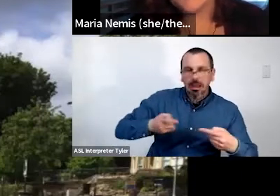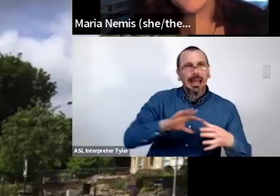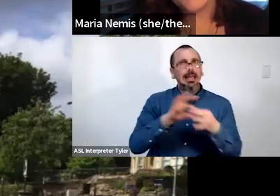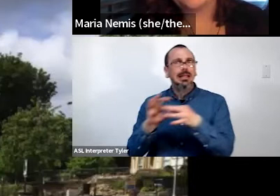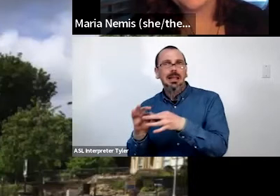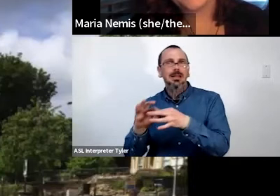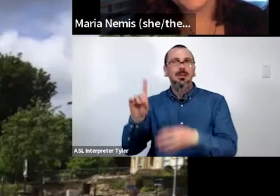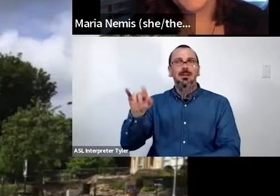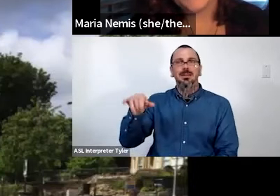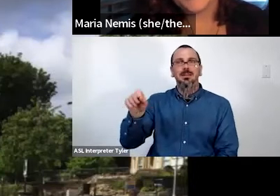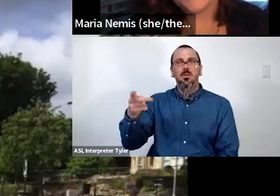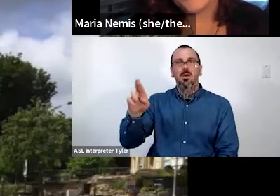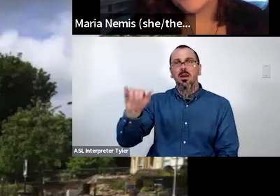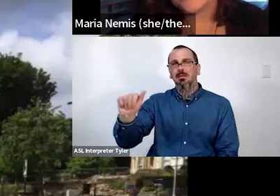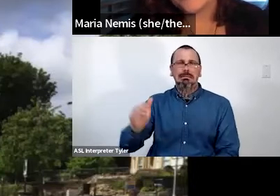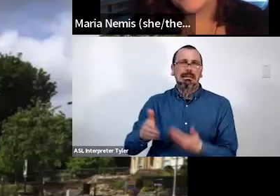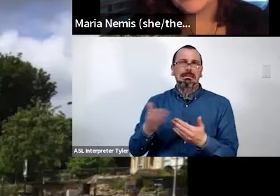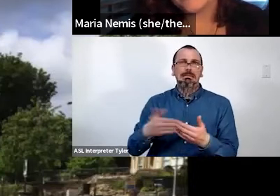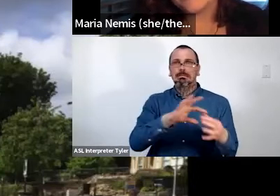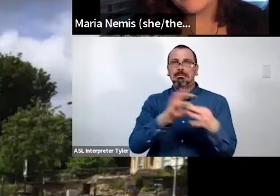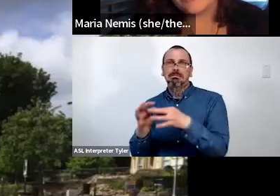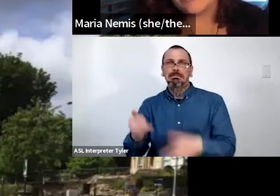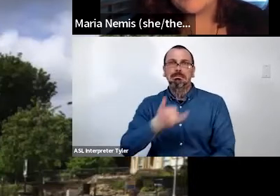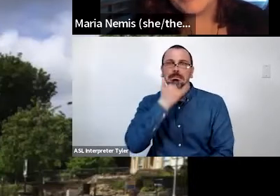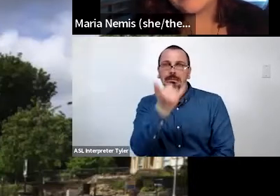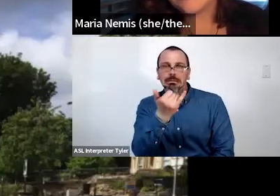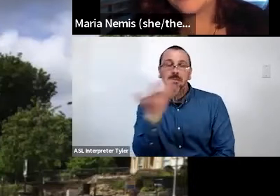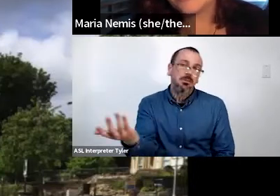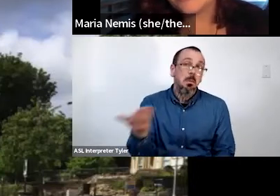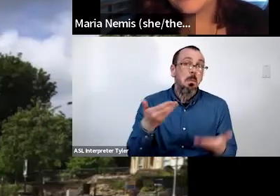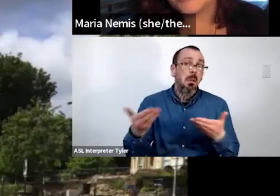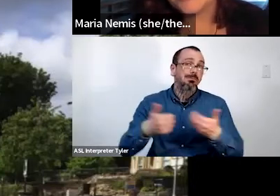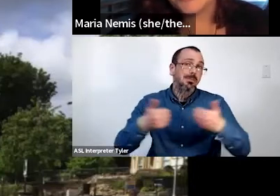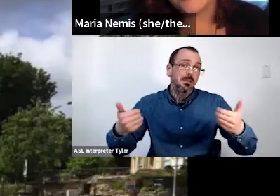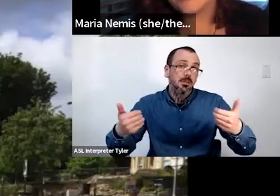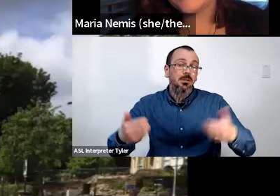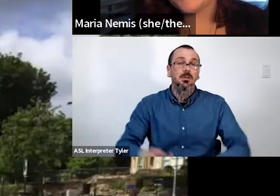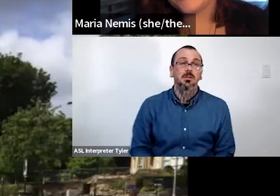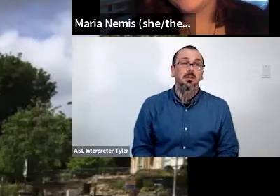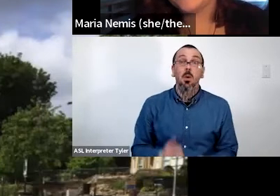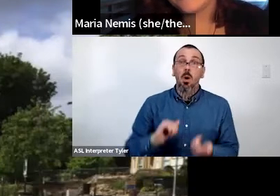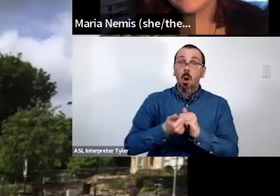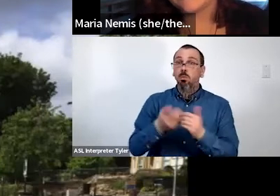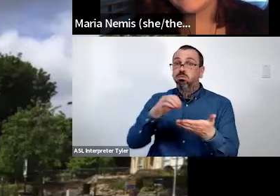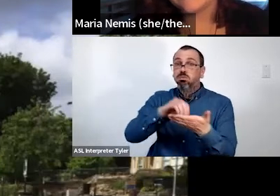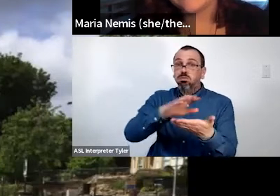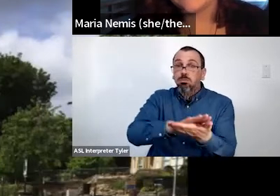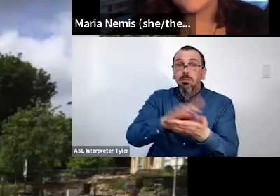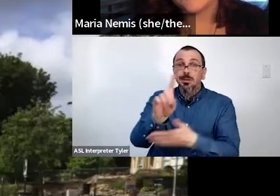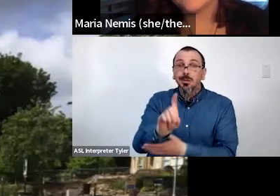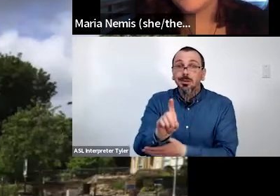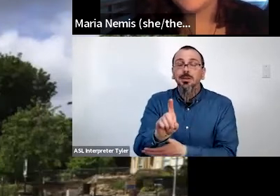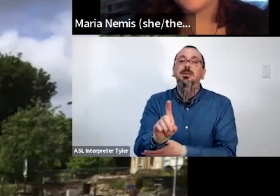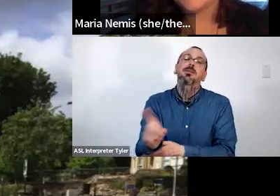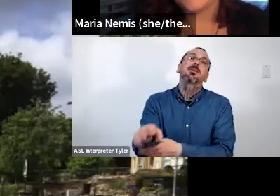survey item. So my hope was that participants would view it that way as well. I consulted with a local researcher, Philip Joy, who studies EDs